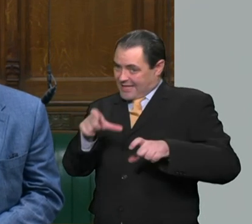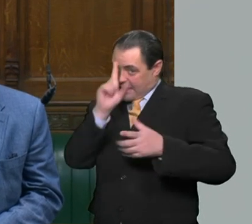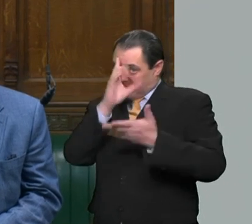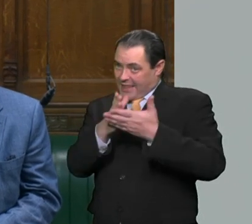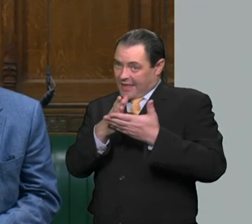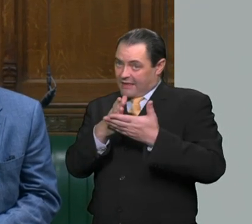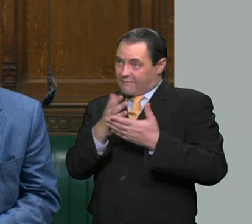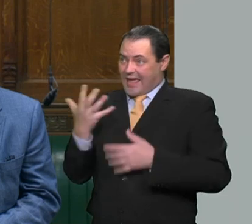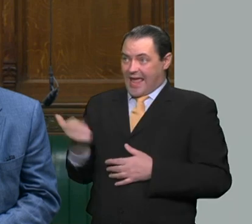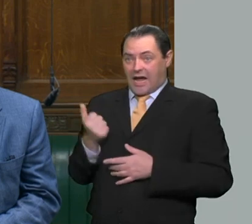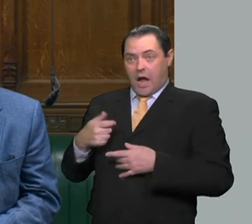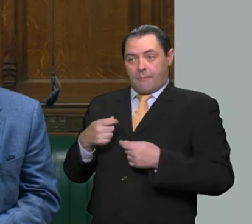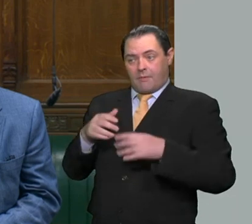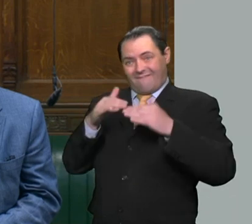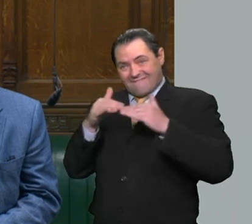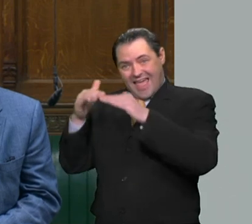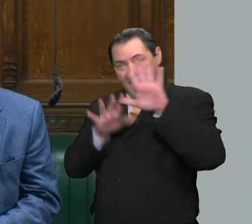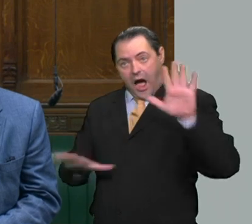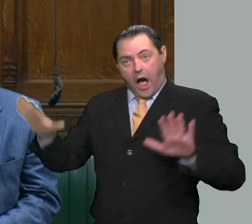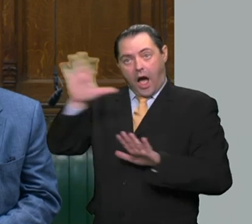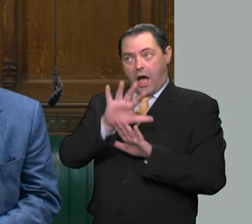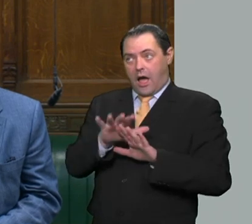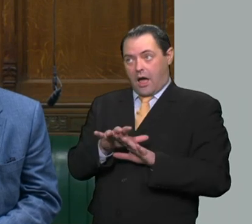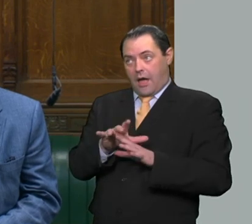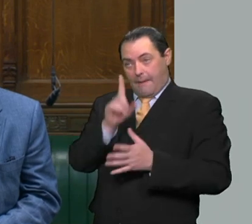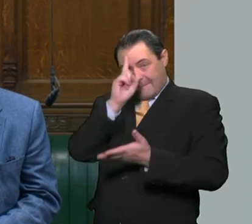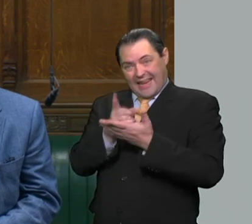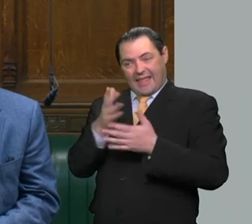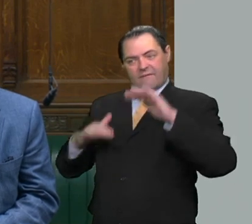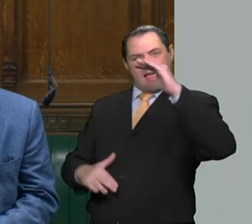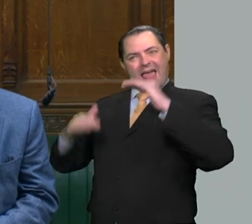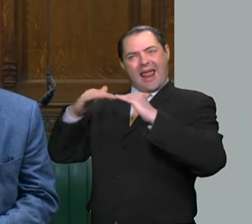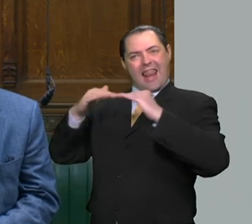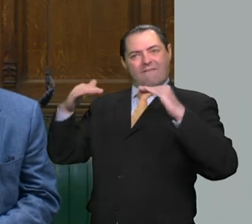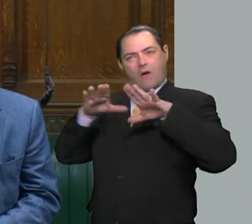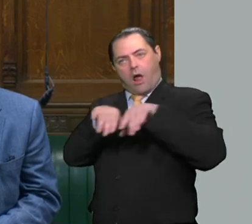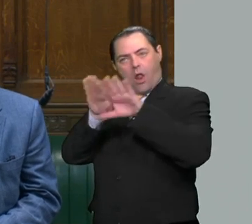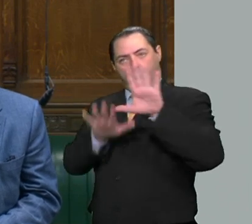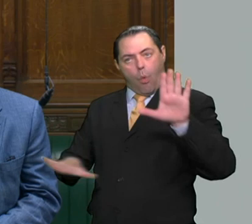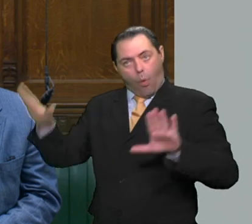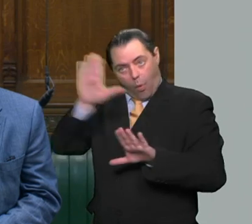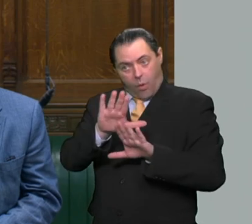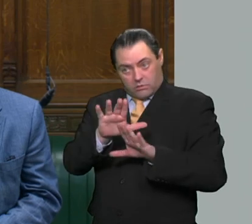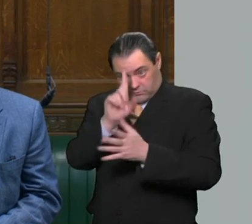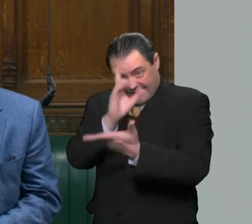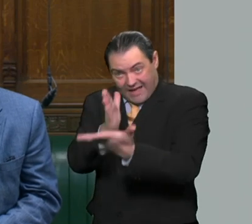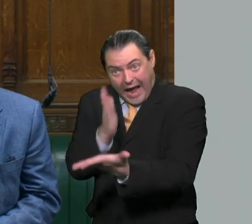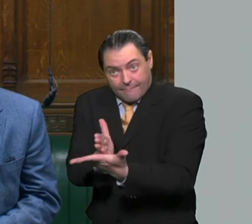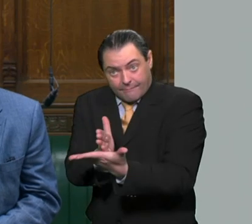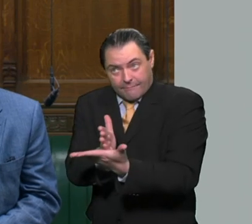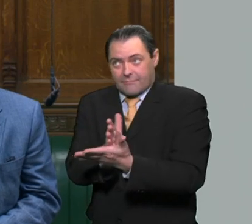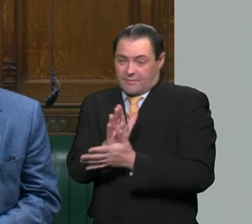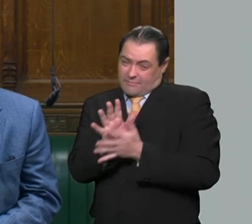redistribution of income in our country? Does he really believe in levelling up? And if he does, will he make sure that